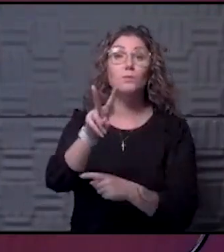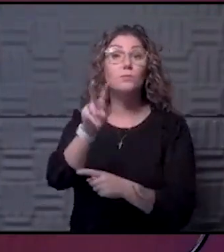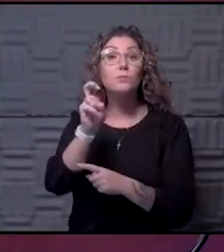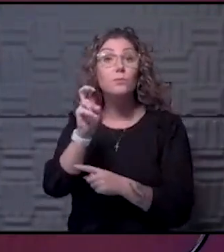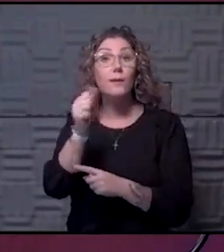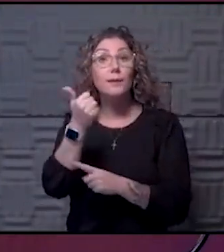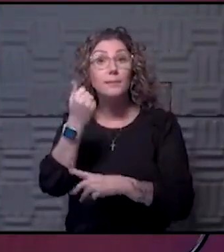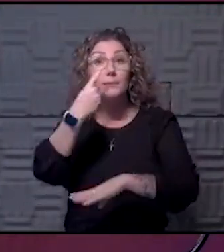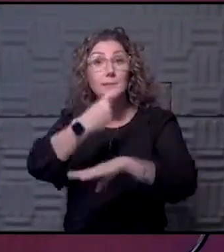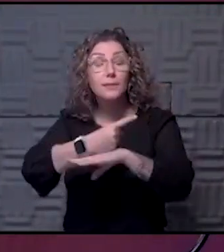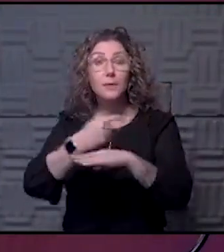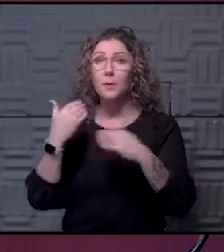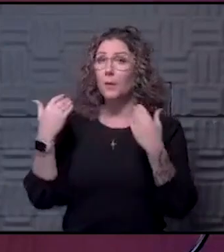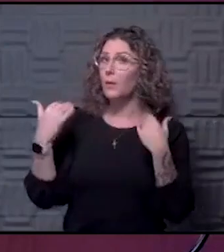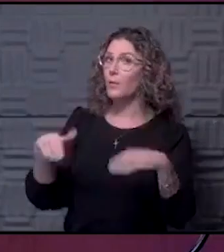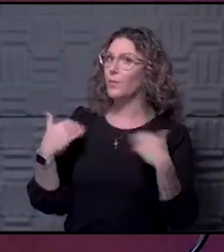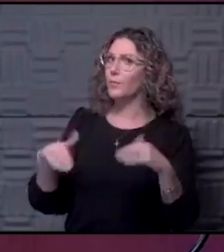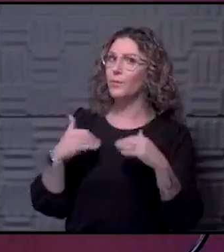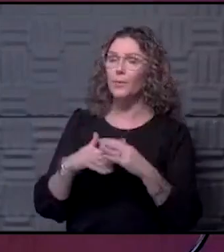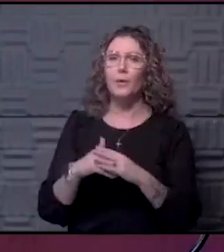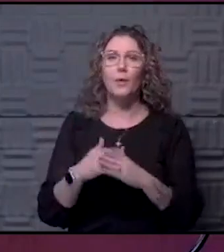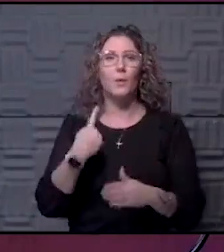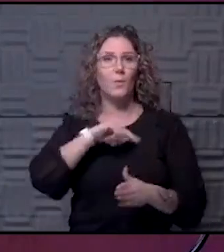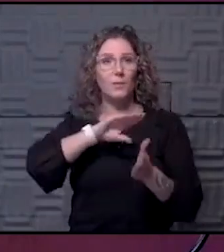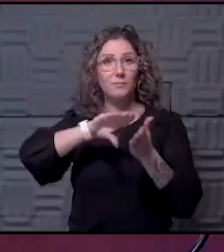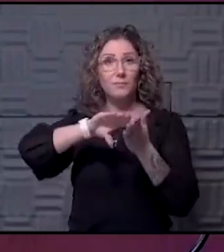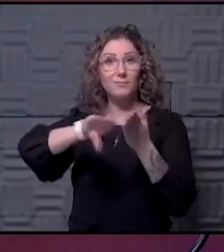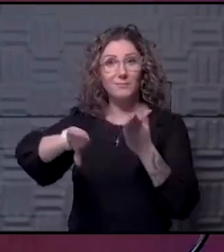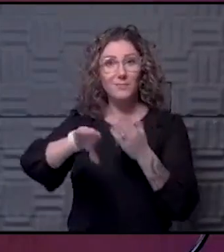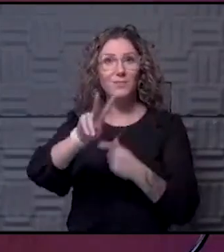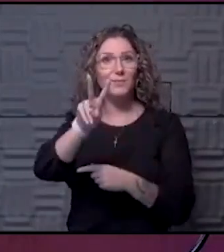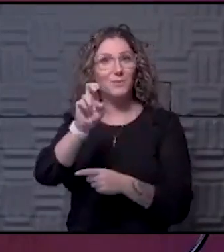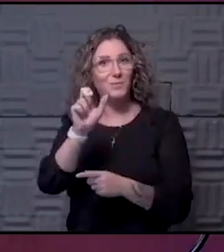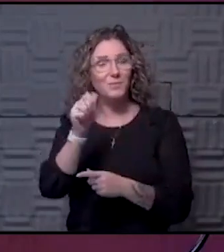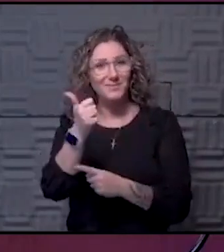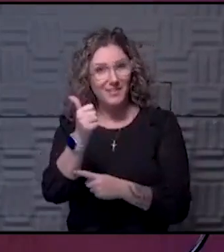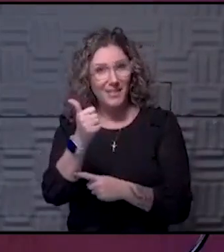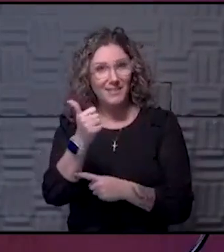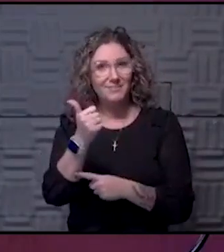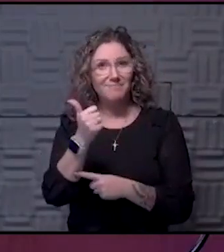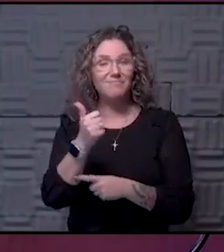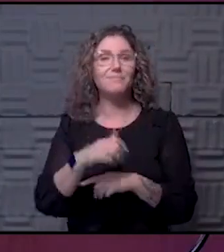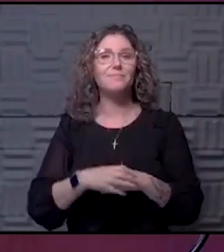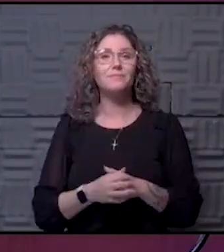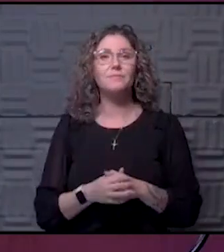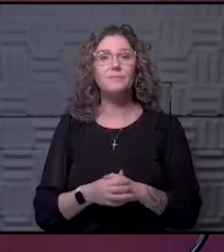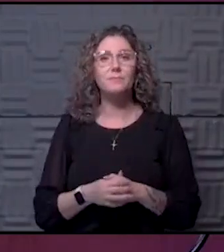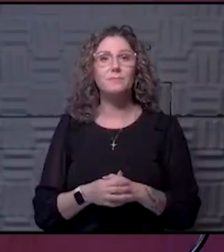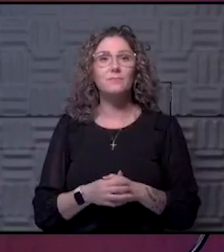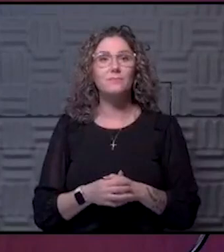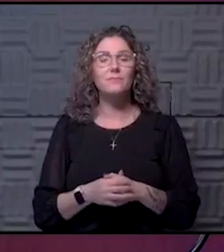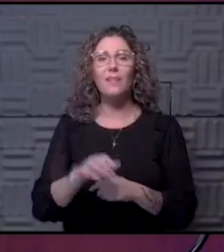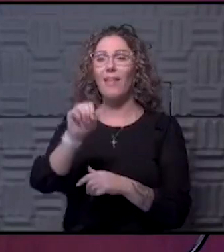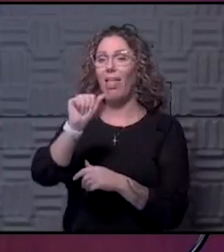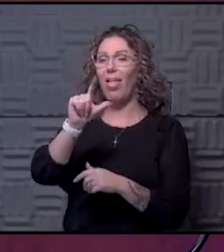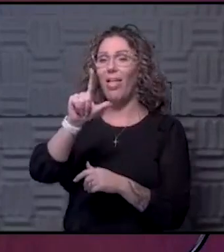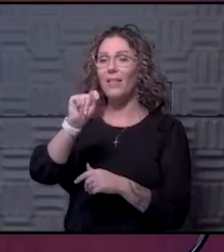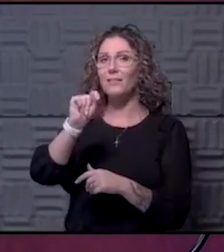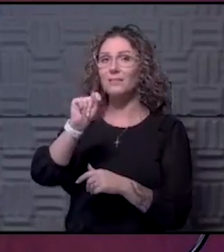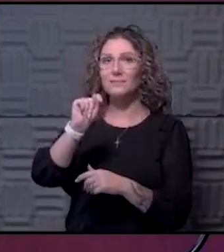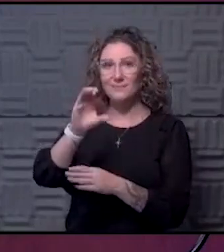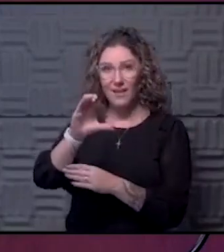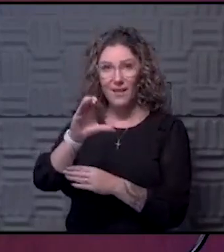Yeah. And we discharged him on day 210. to LTAC facility